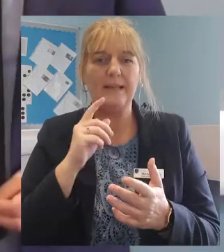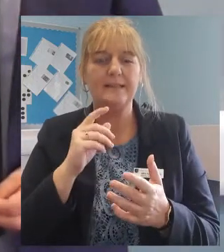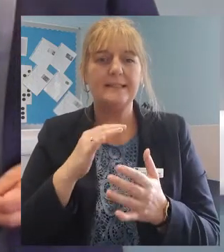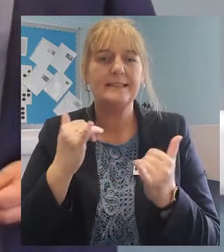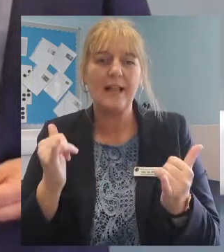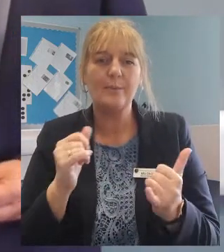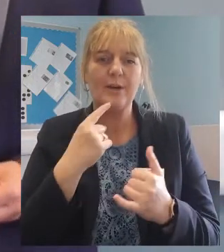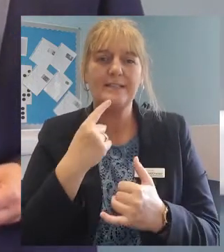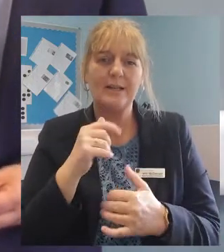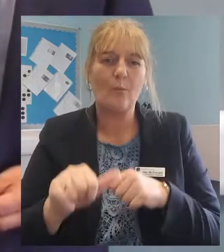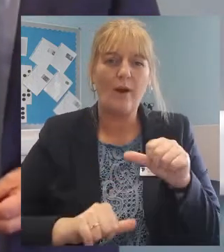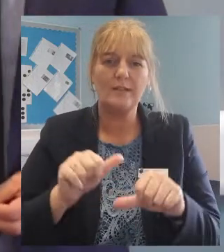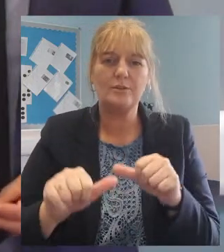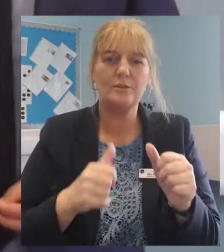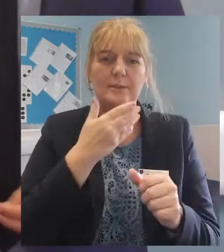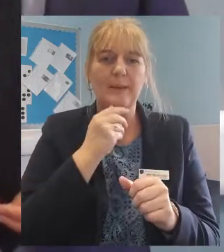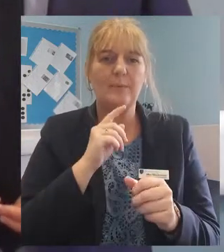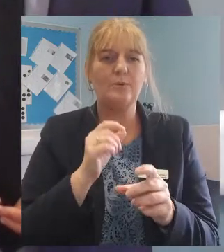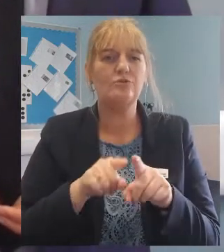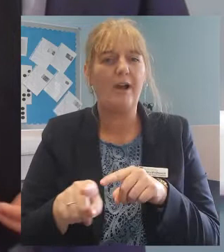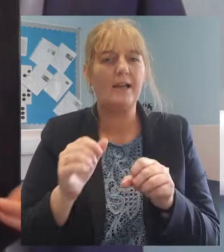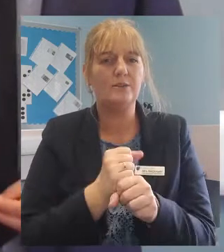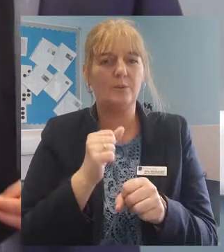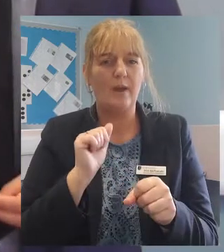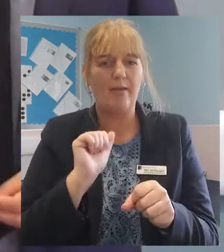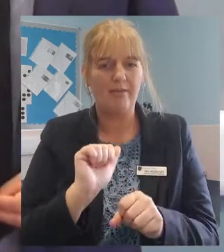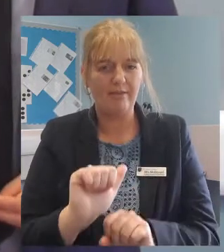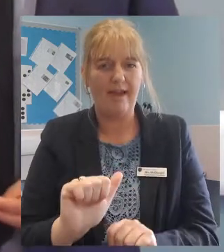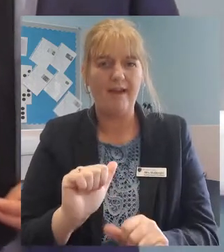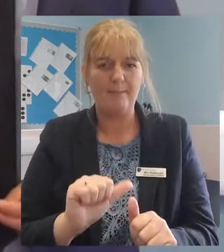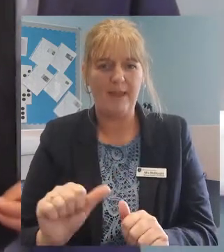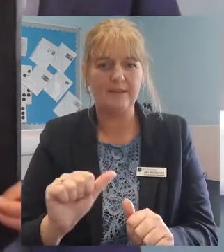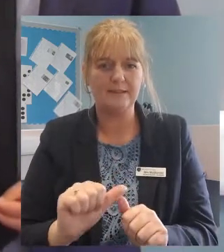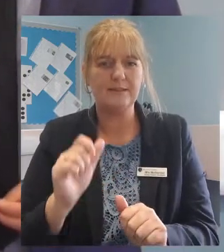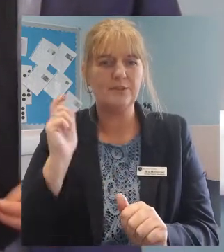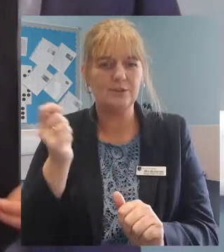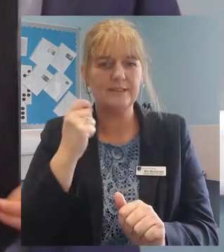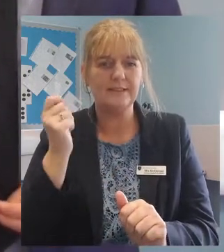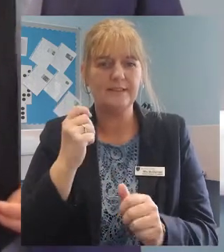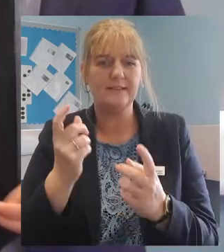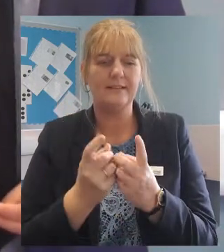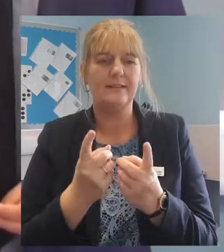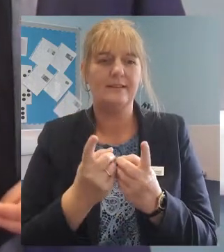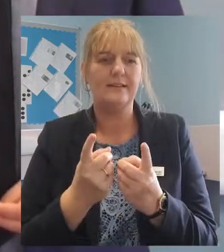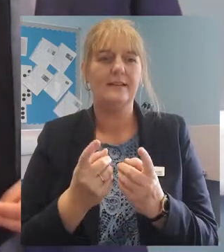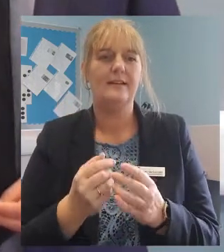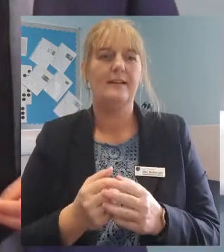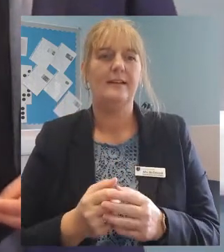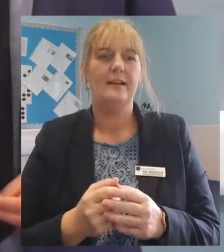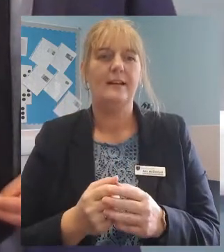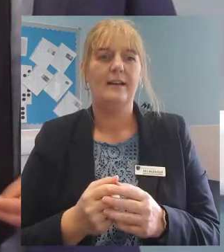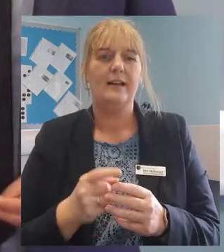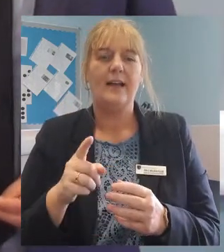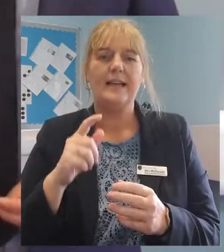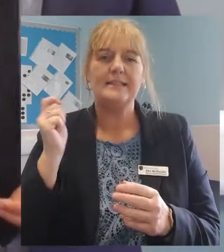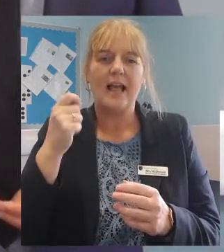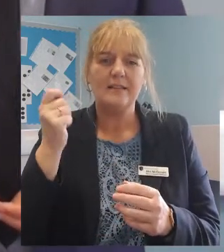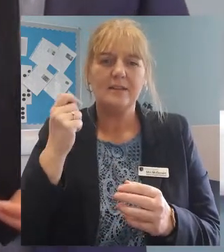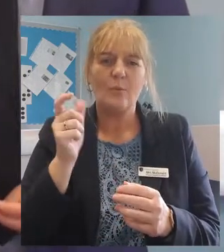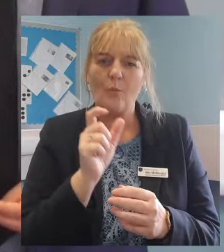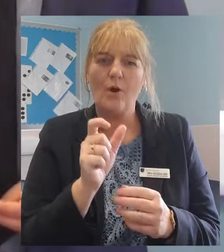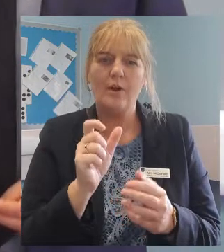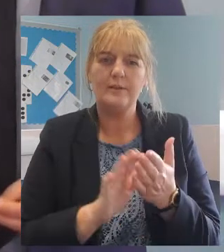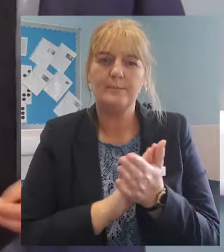efforts. The word humility comes from the Latin word humilitas, which is based on the Latin word humus,